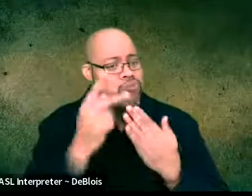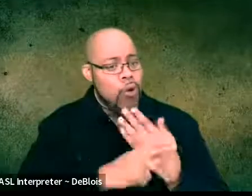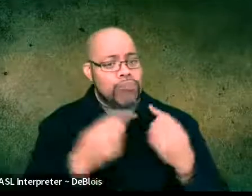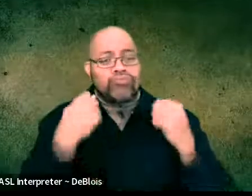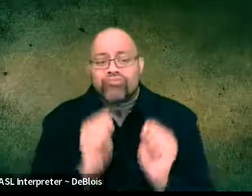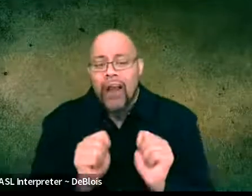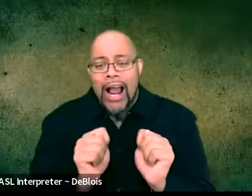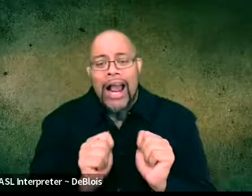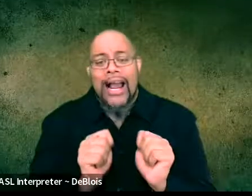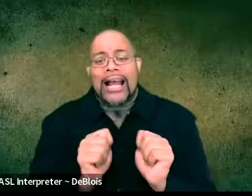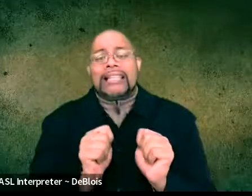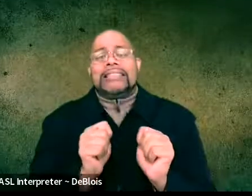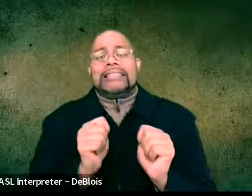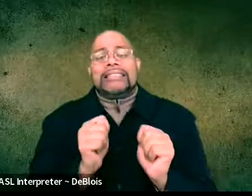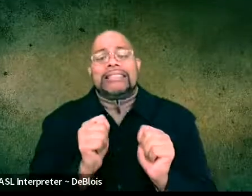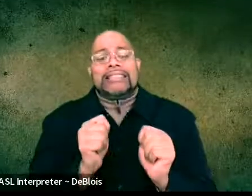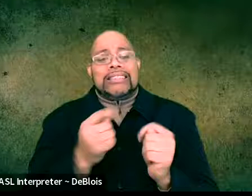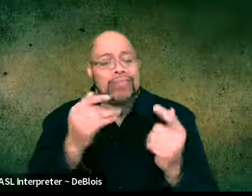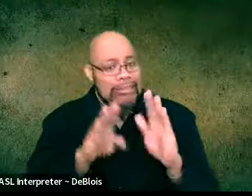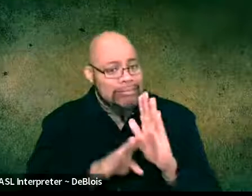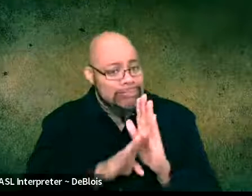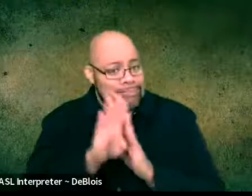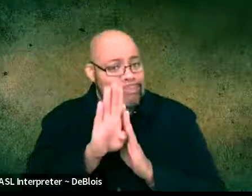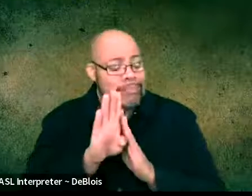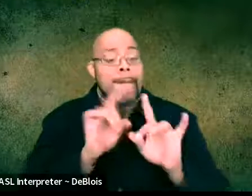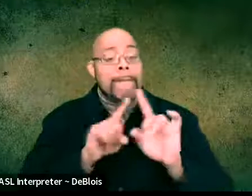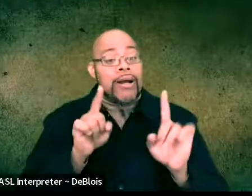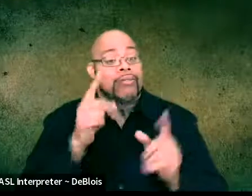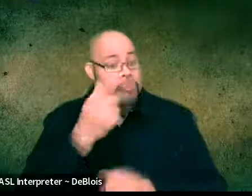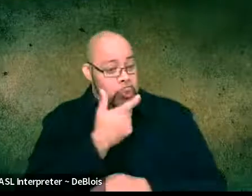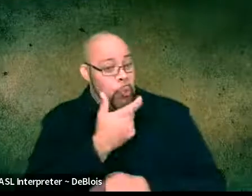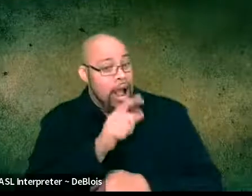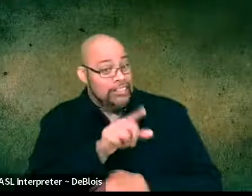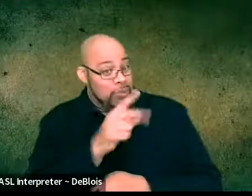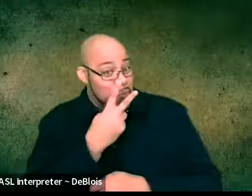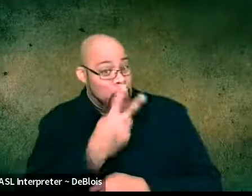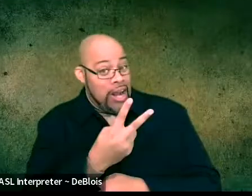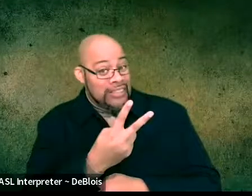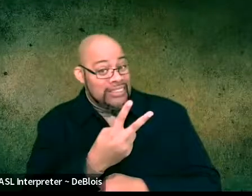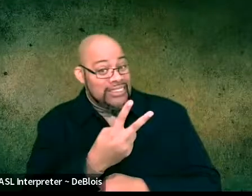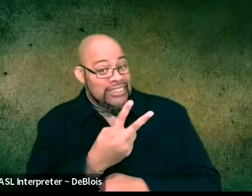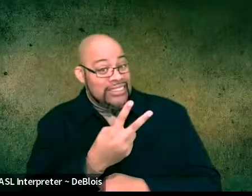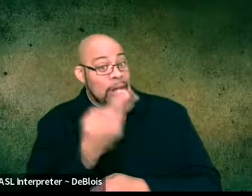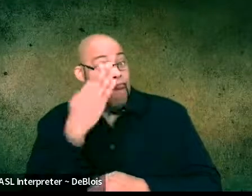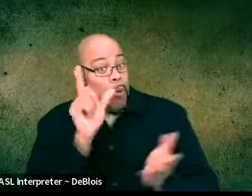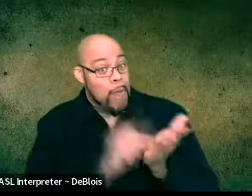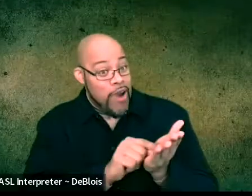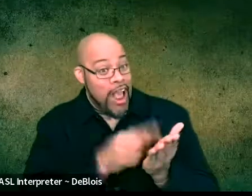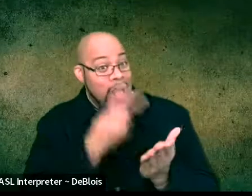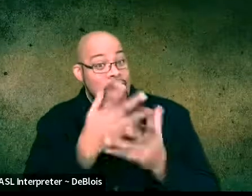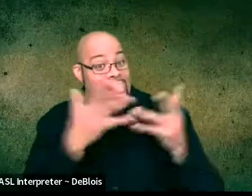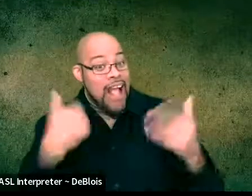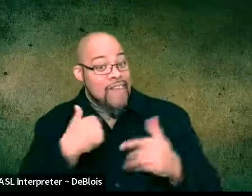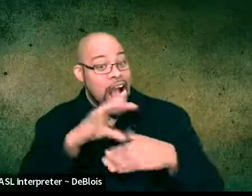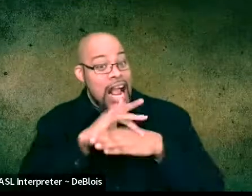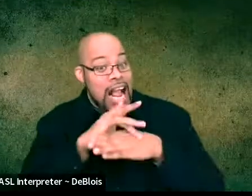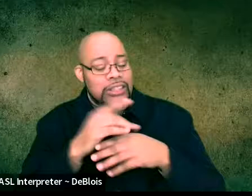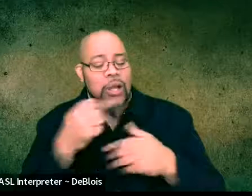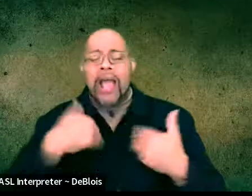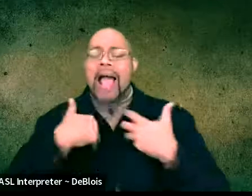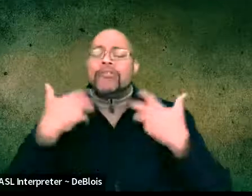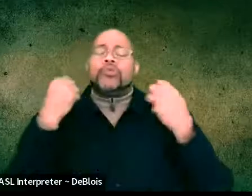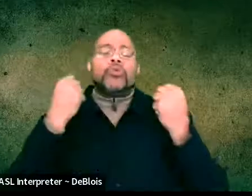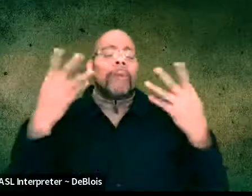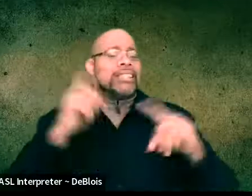trying to get off the ground, but just watch. Watch the blueprint. Look at a lot of our content. We have so